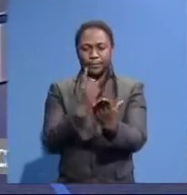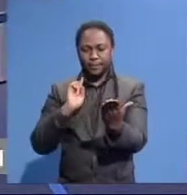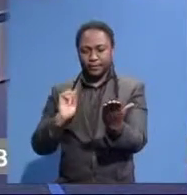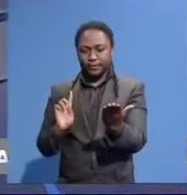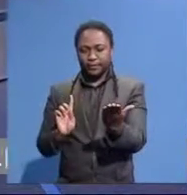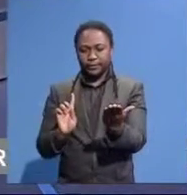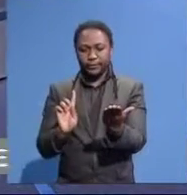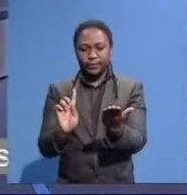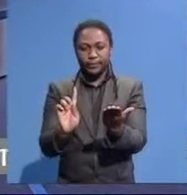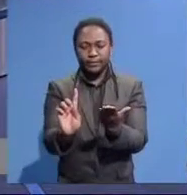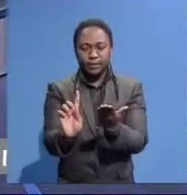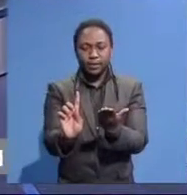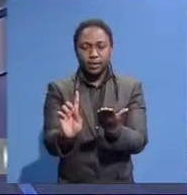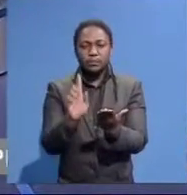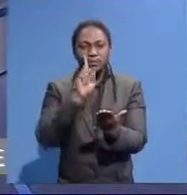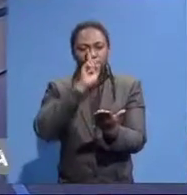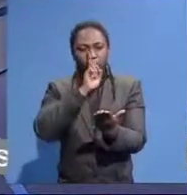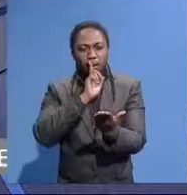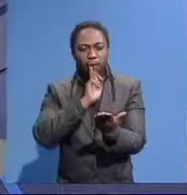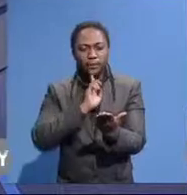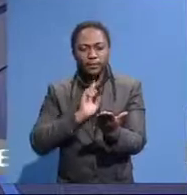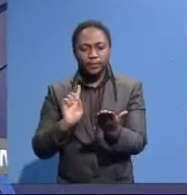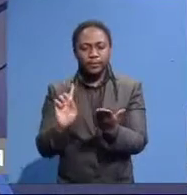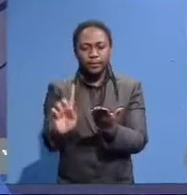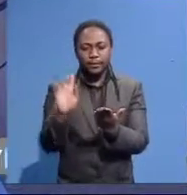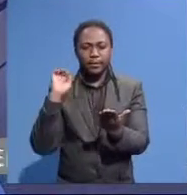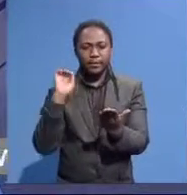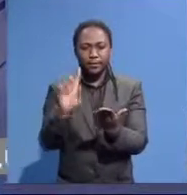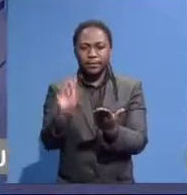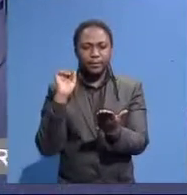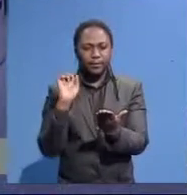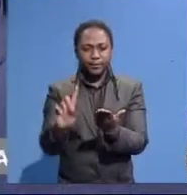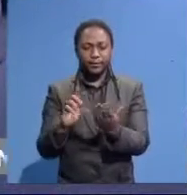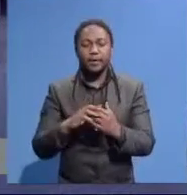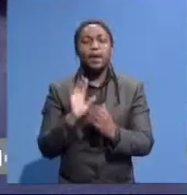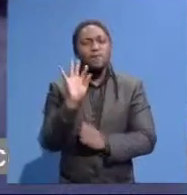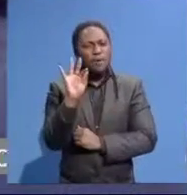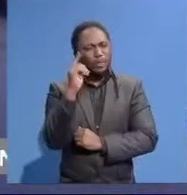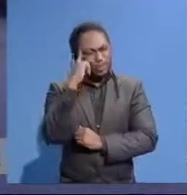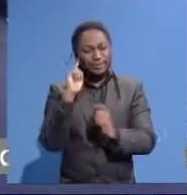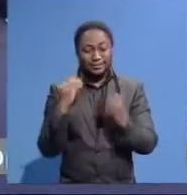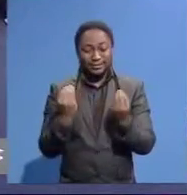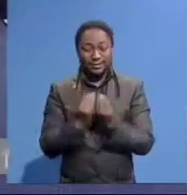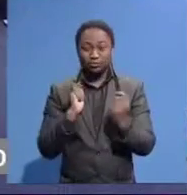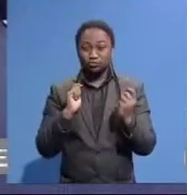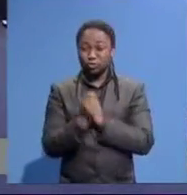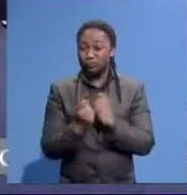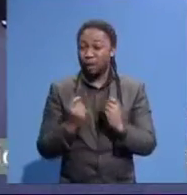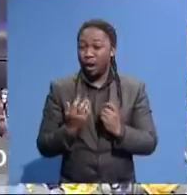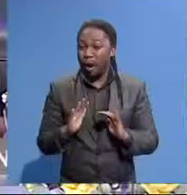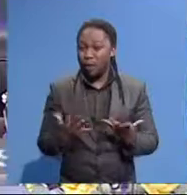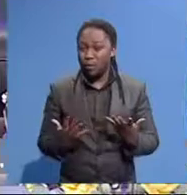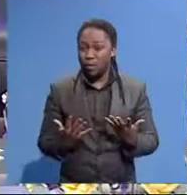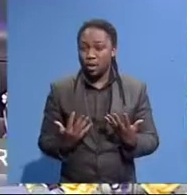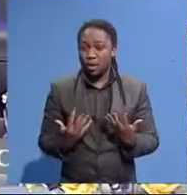absolute silence. How do you think things are going to change from Monday? From Monday, I really hope that